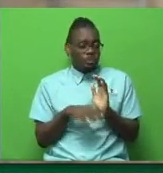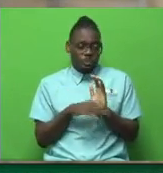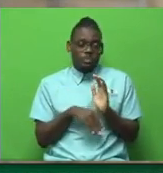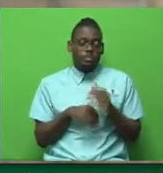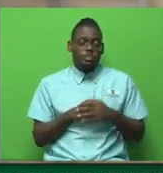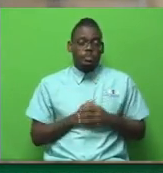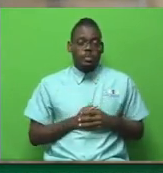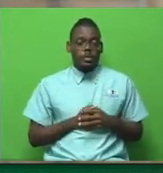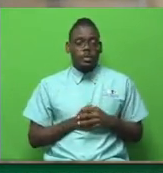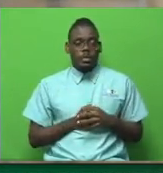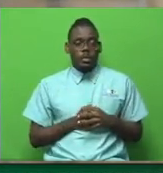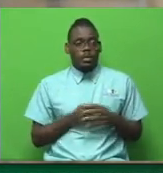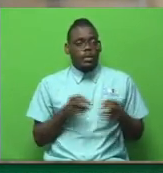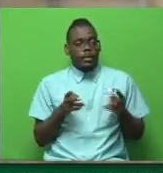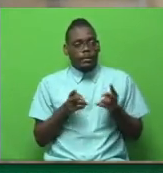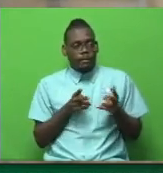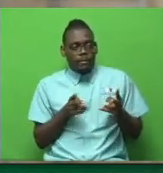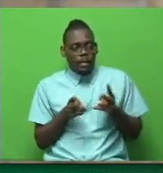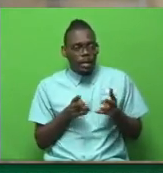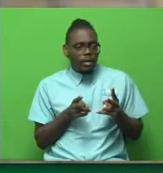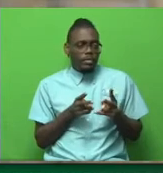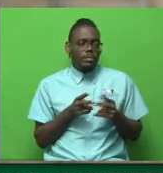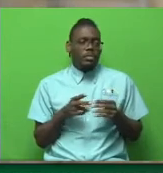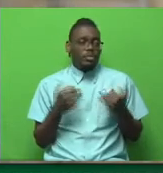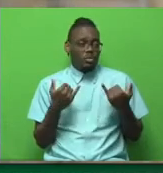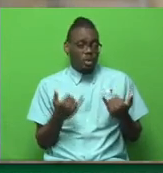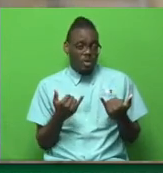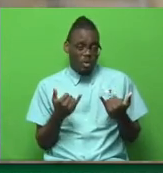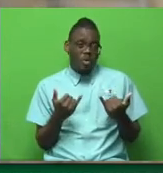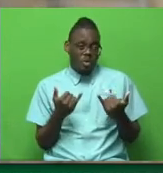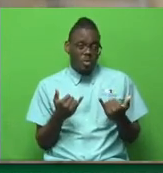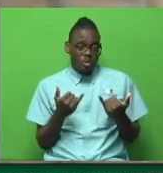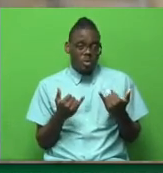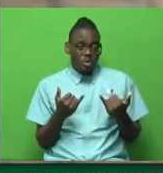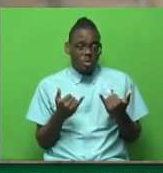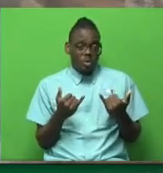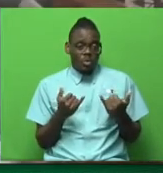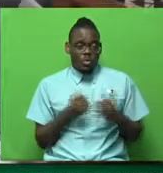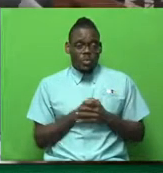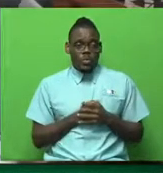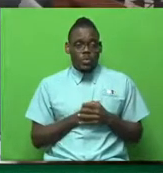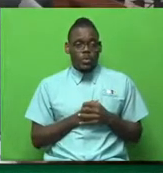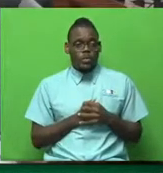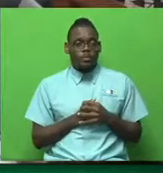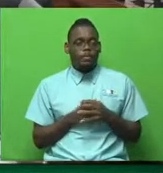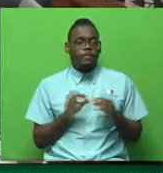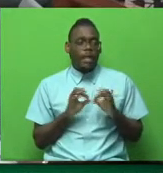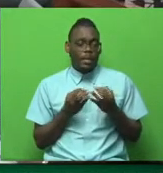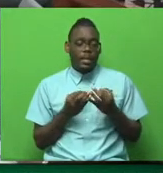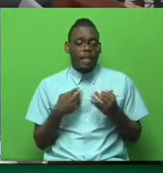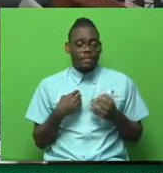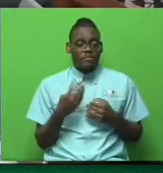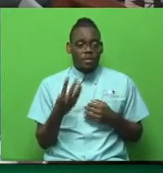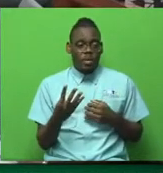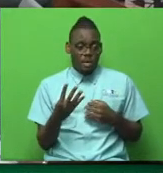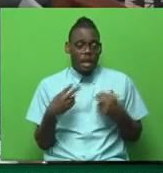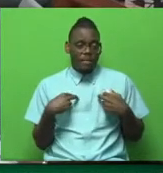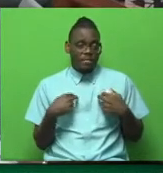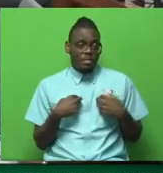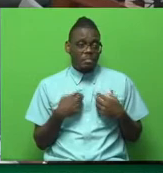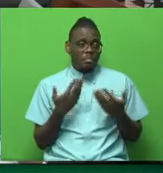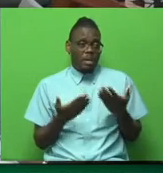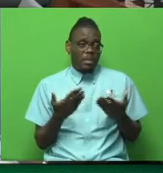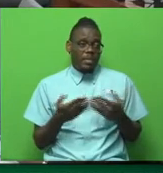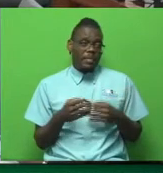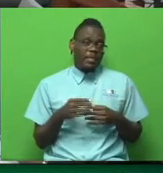dramatically a family of four today we have a forecast it's a Mr Deputy speaker 48 won the relevance of this speeches he's